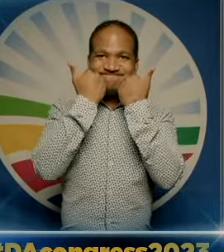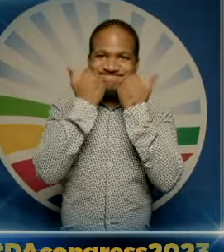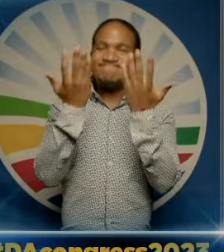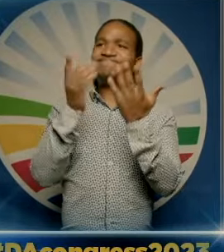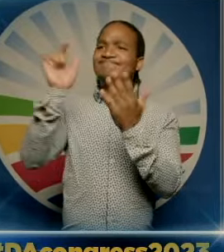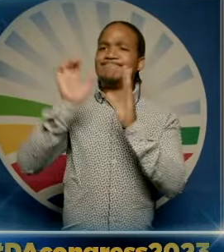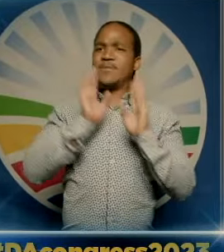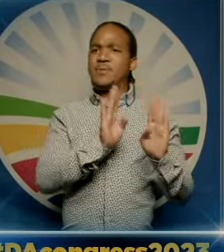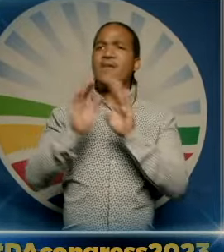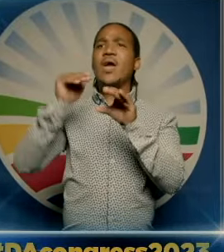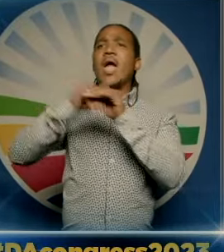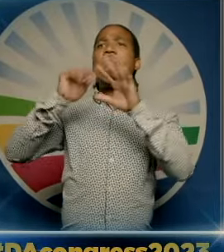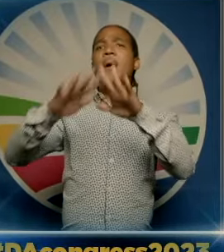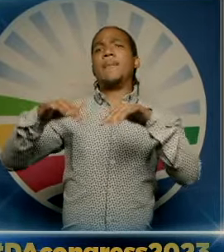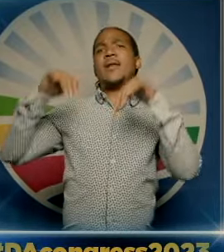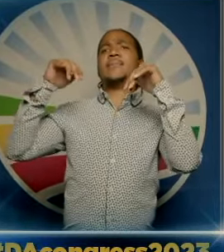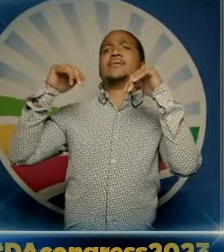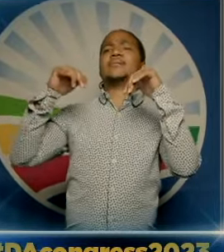conduct in Parliament.